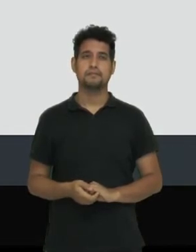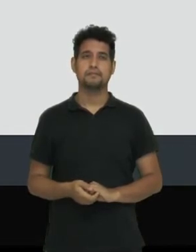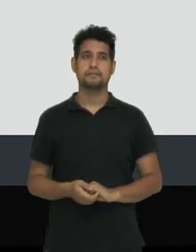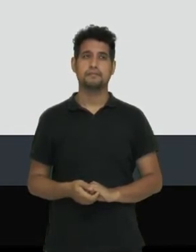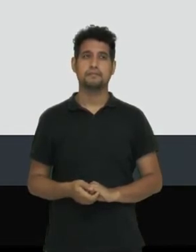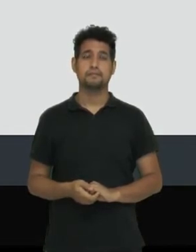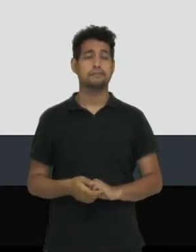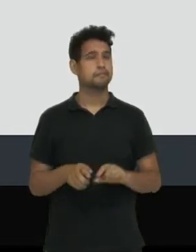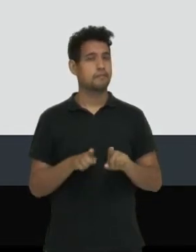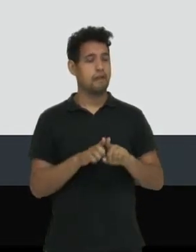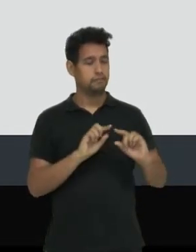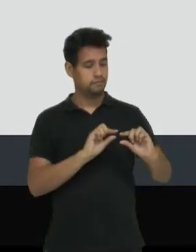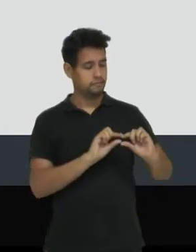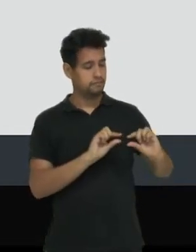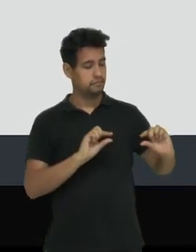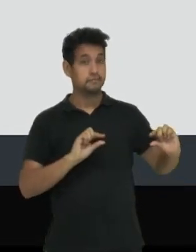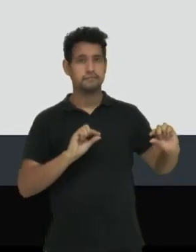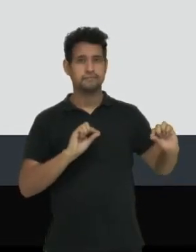Oil painting.